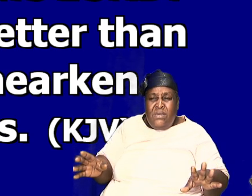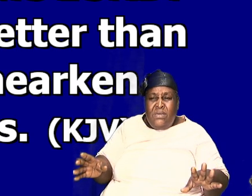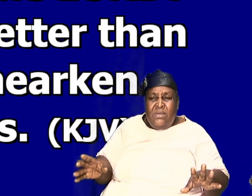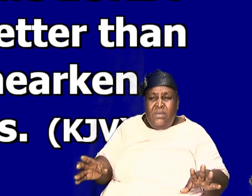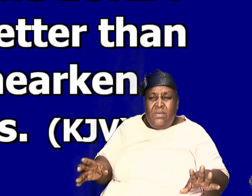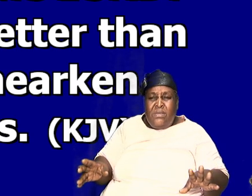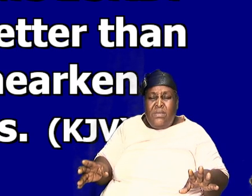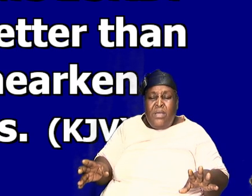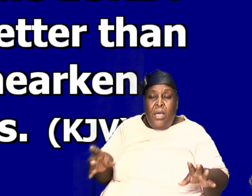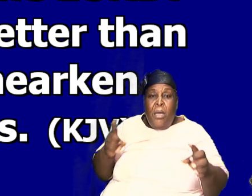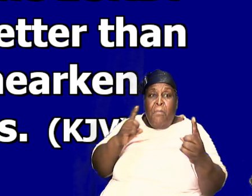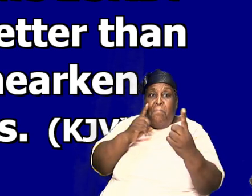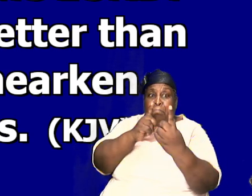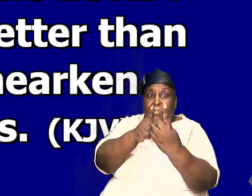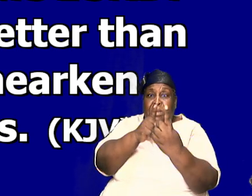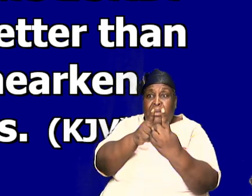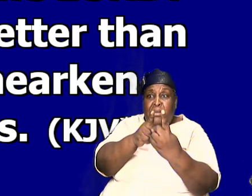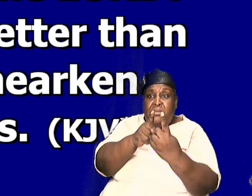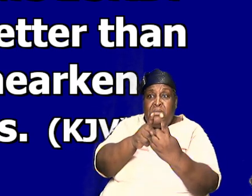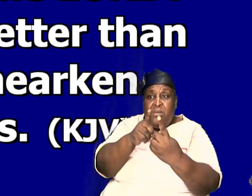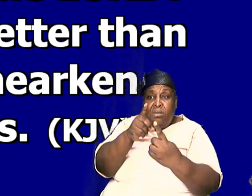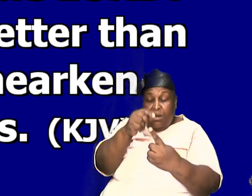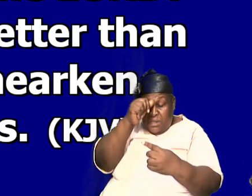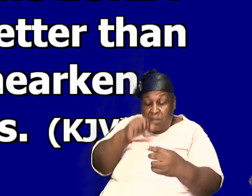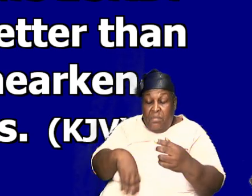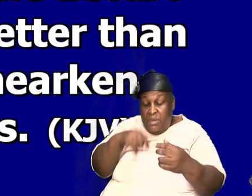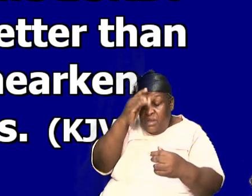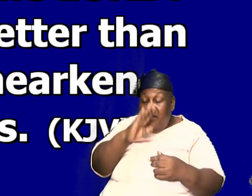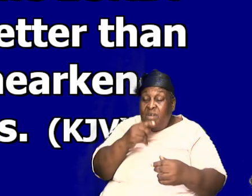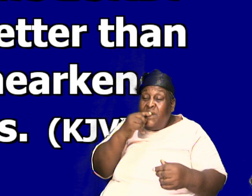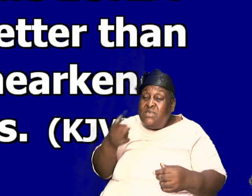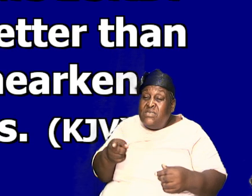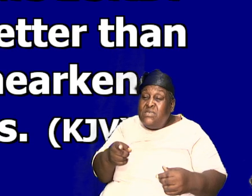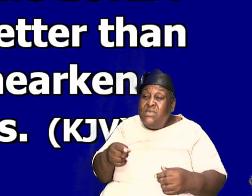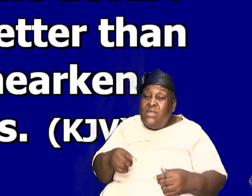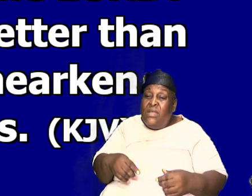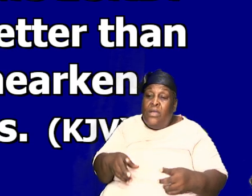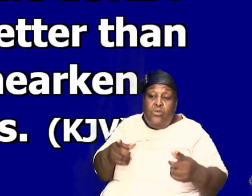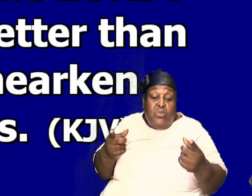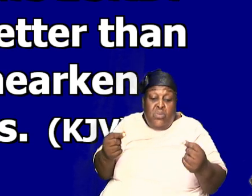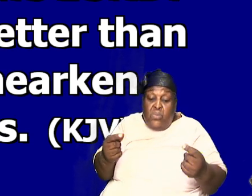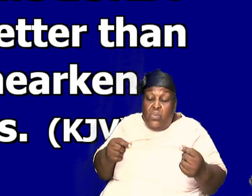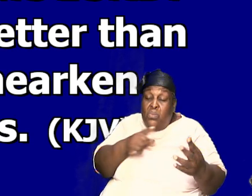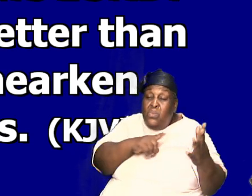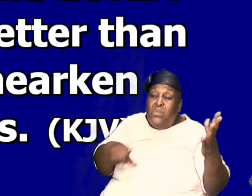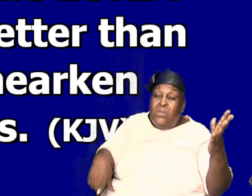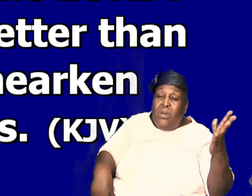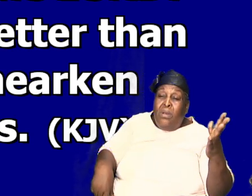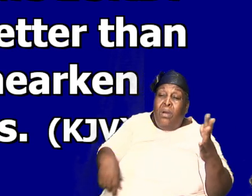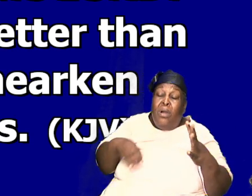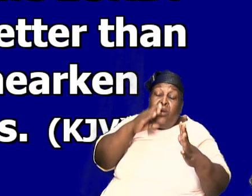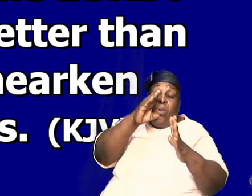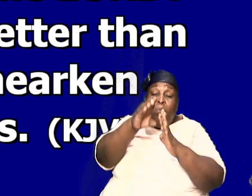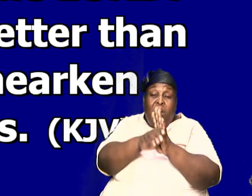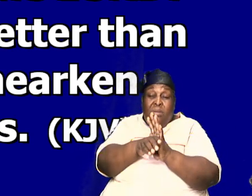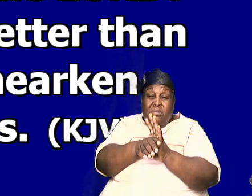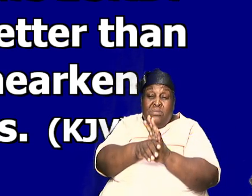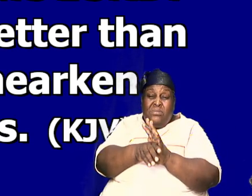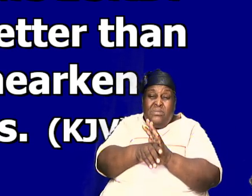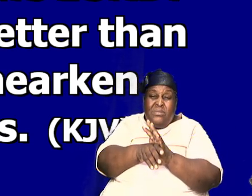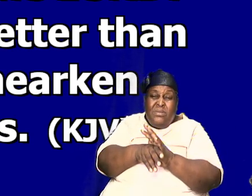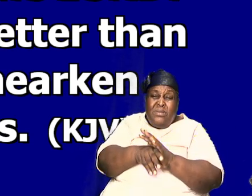carried out, blessed be thou of the Lord, I have carried out the Lord's commandments. So the prophet was